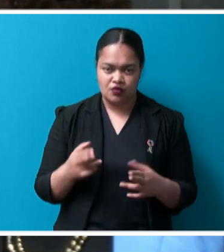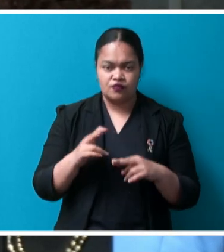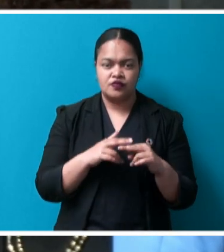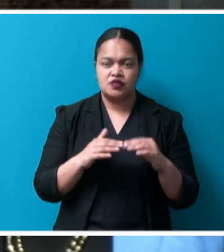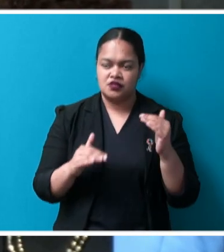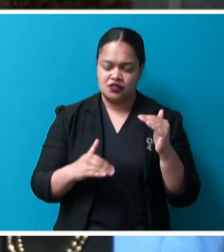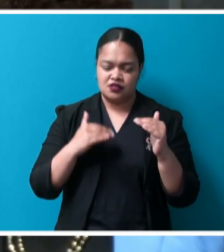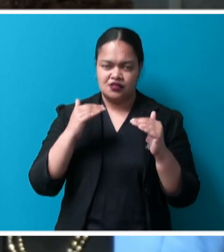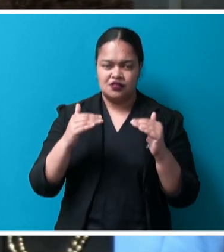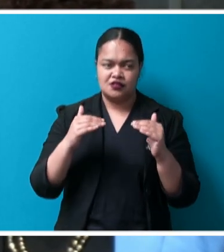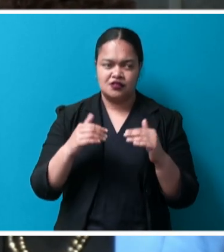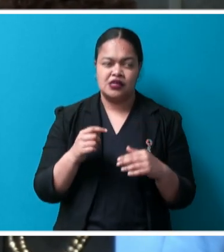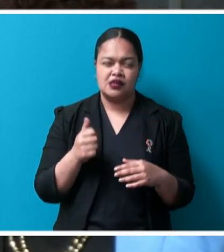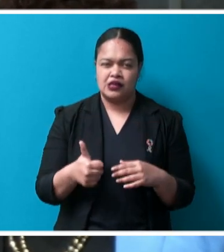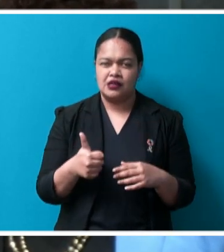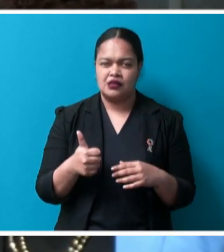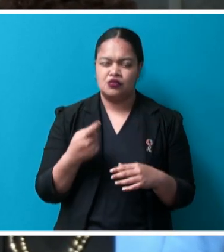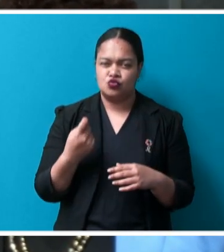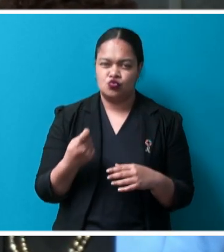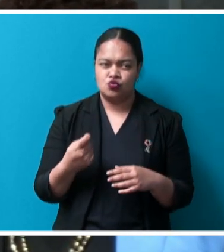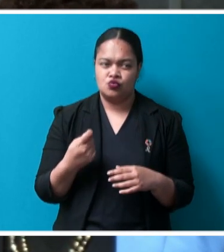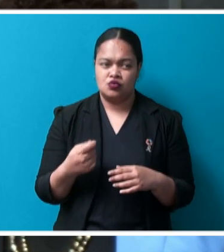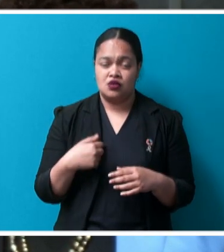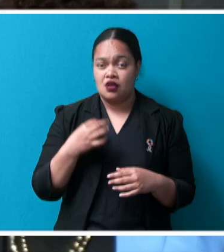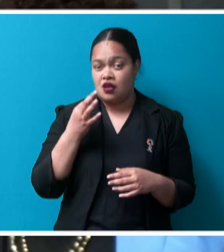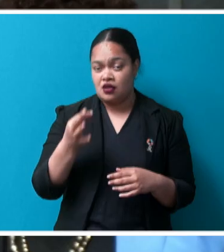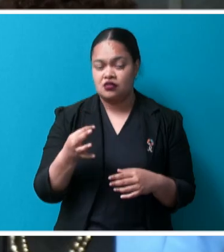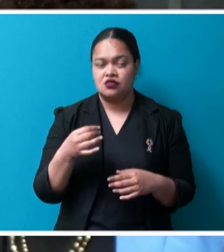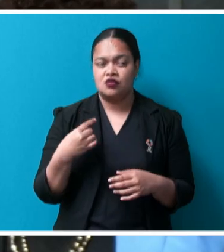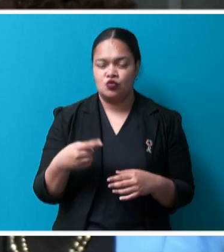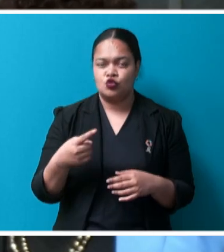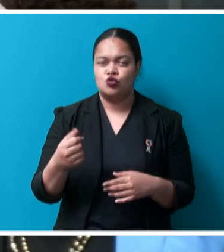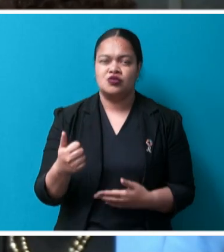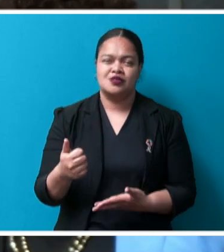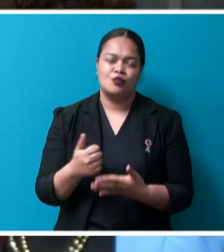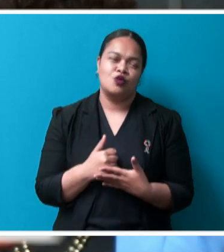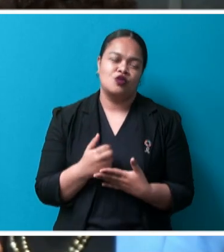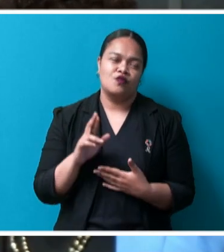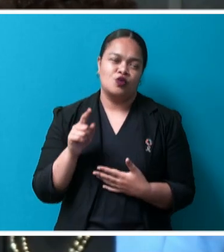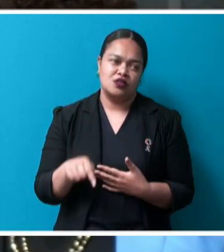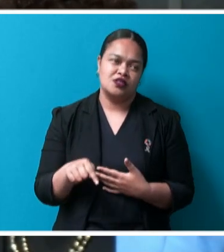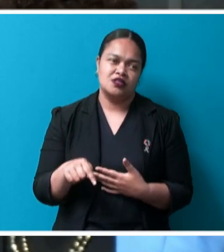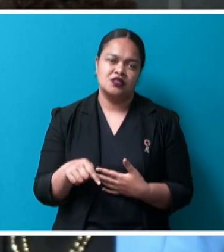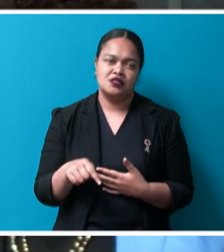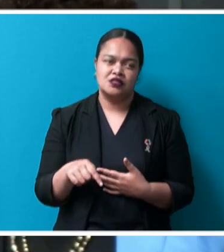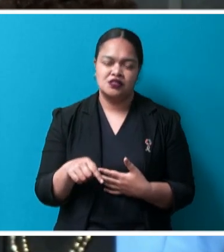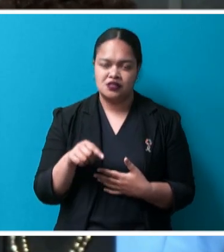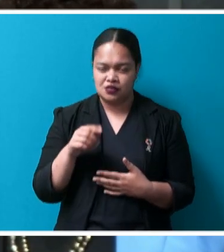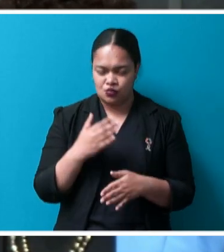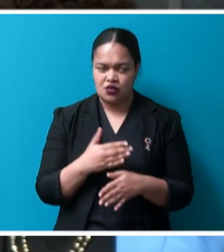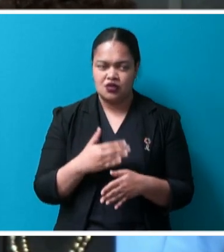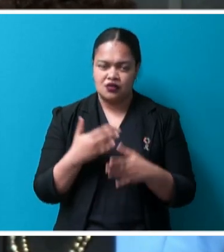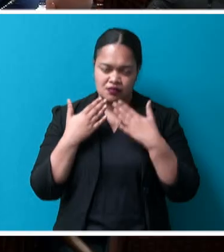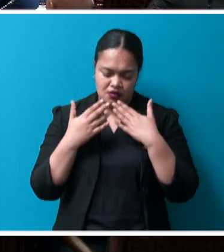point as early as possible. And I ask the continued support of this House in that effort.